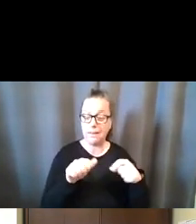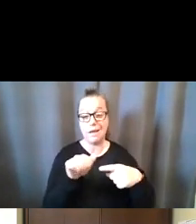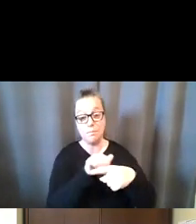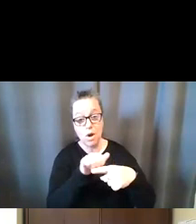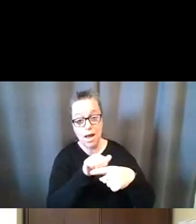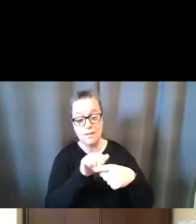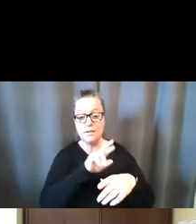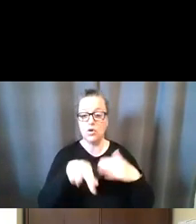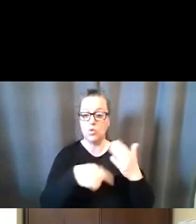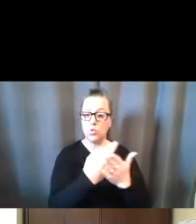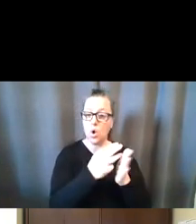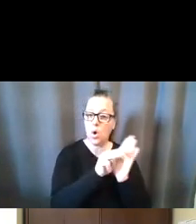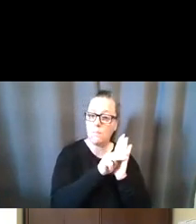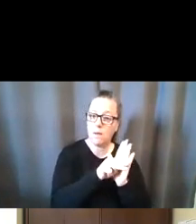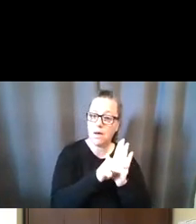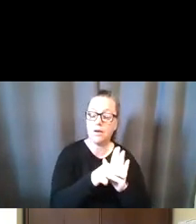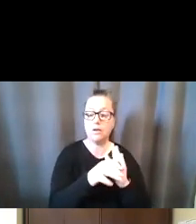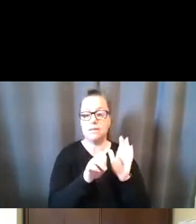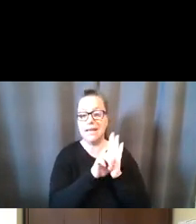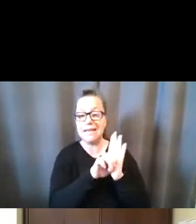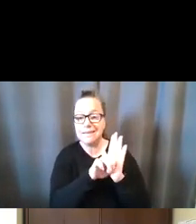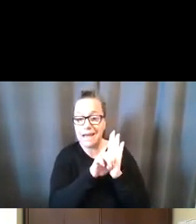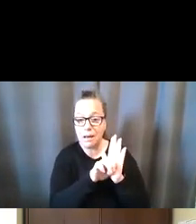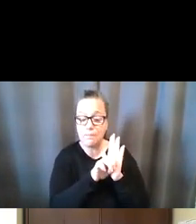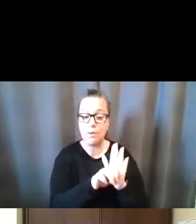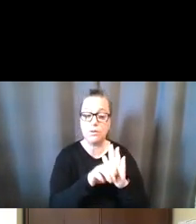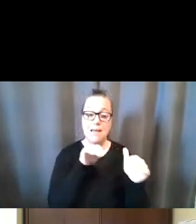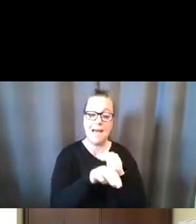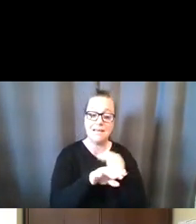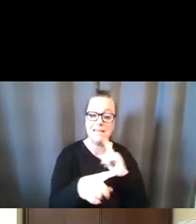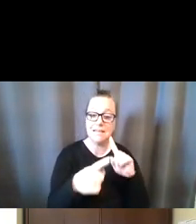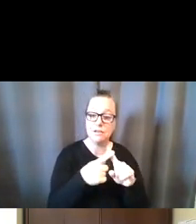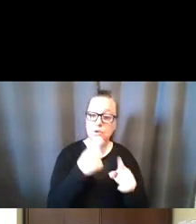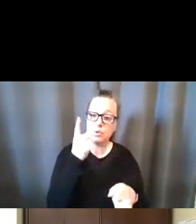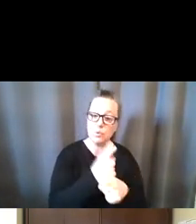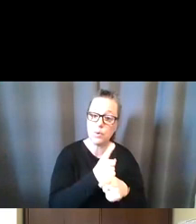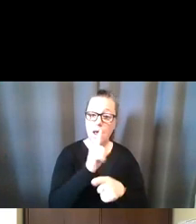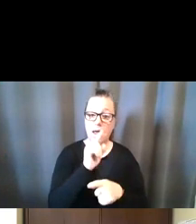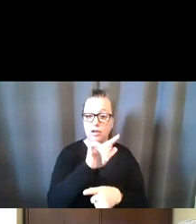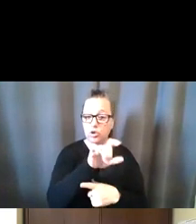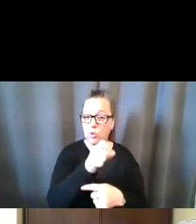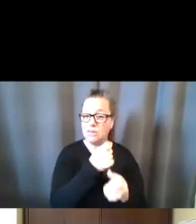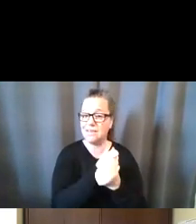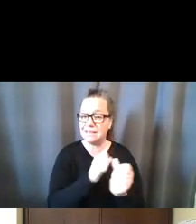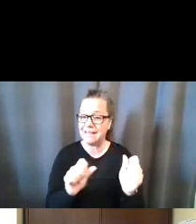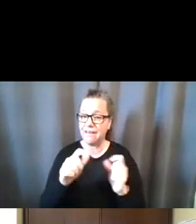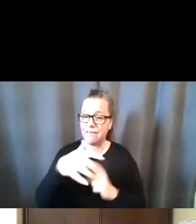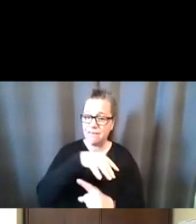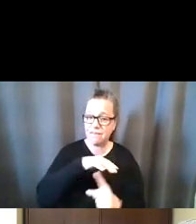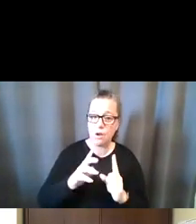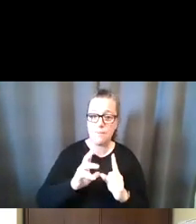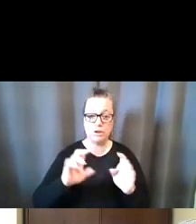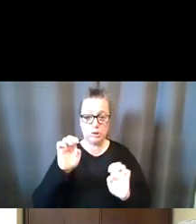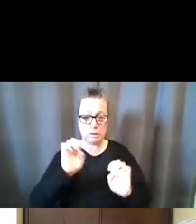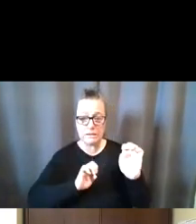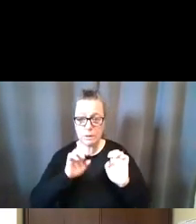and role models and examples, access to the right tools, safe environments to experiment and